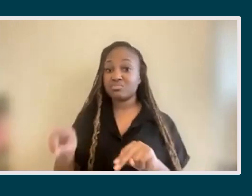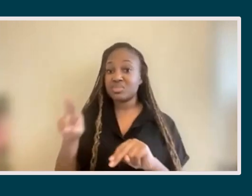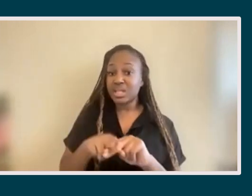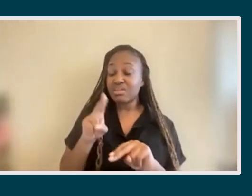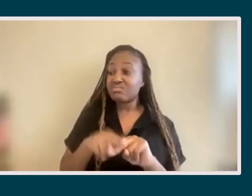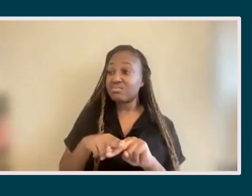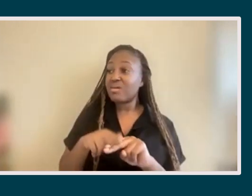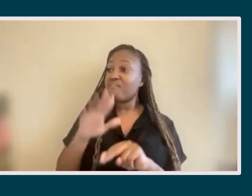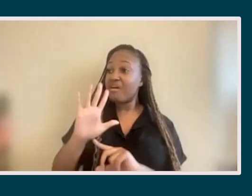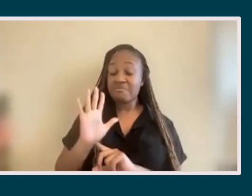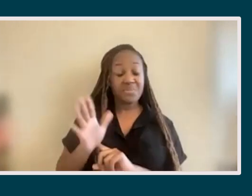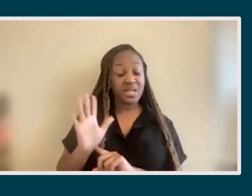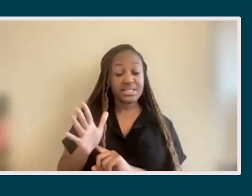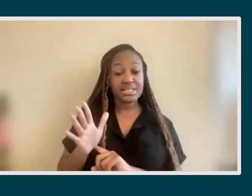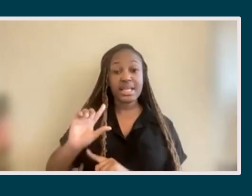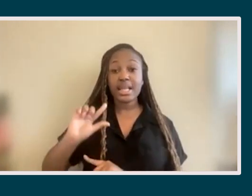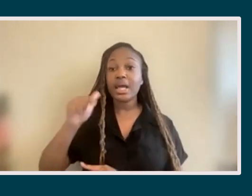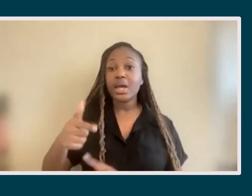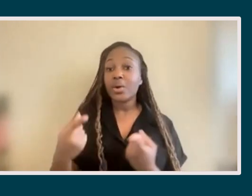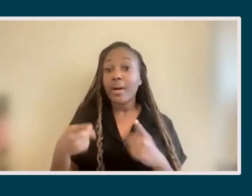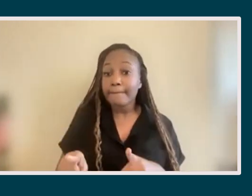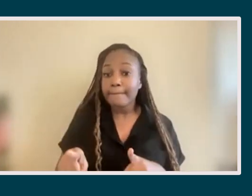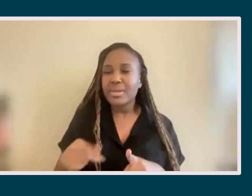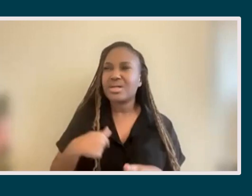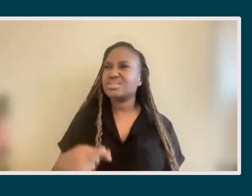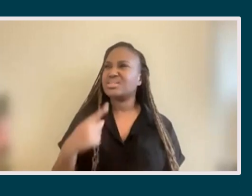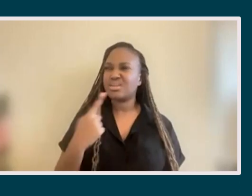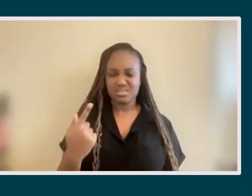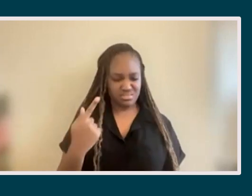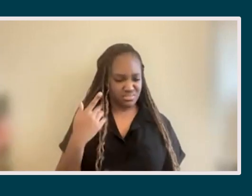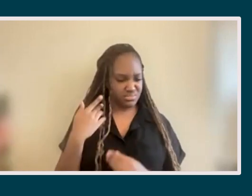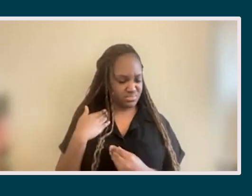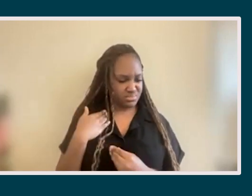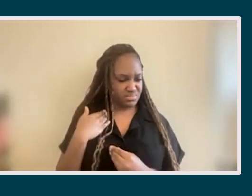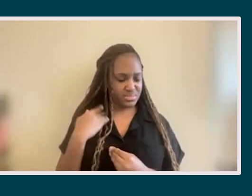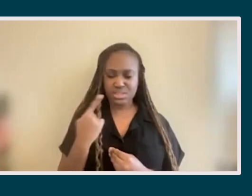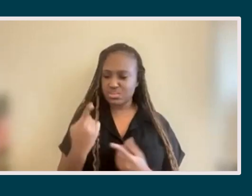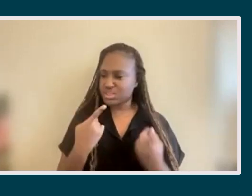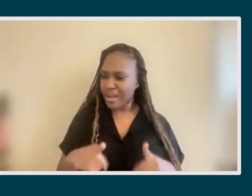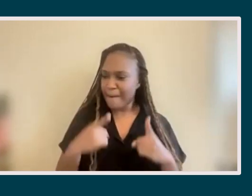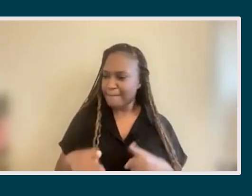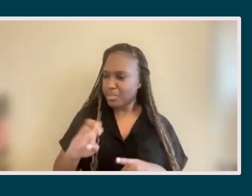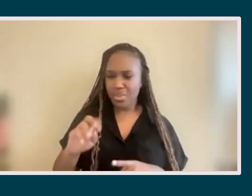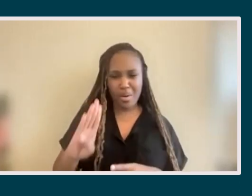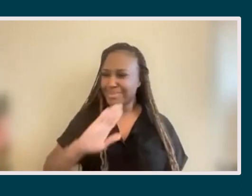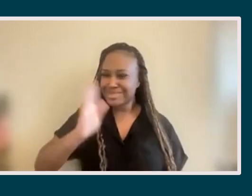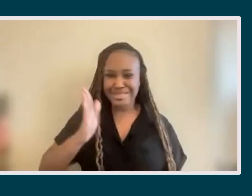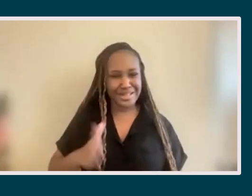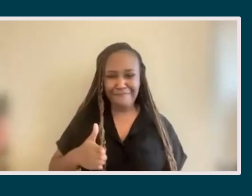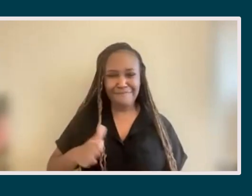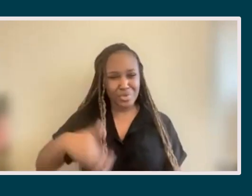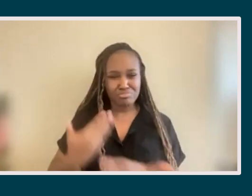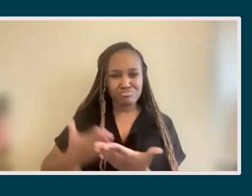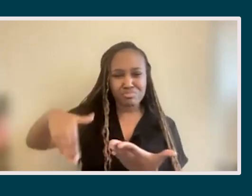late. 5 minutes later, I said, something's going on. She's never late. And we were calling each